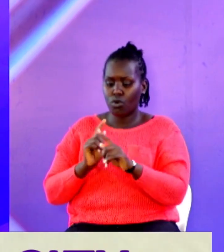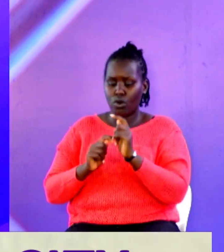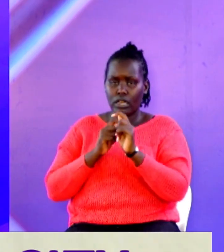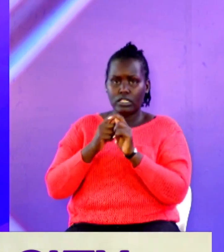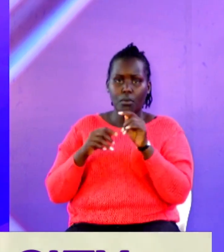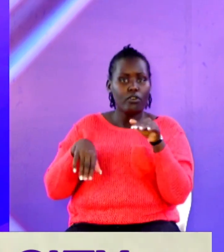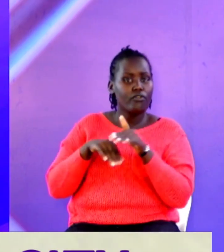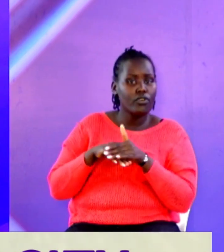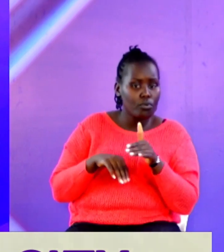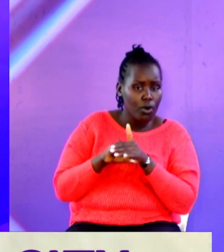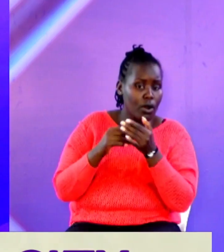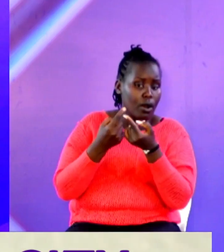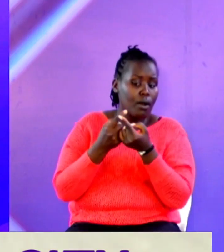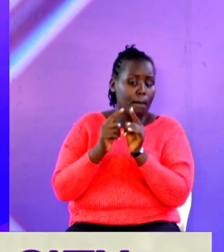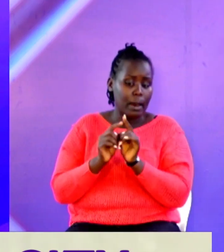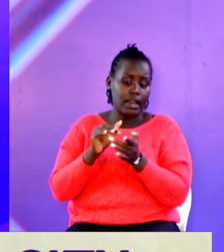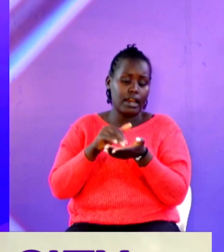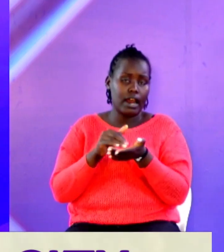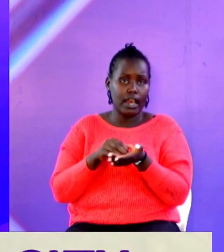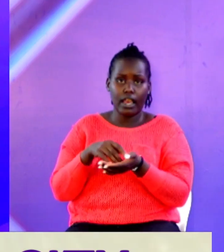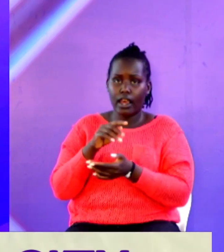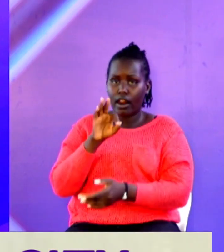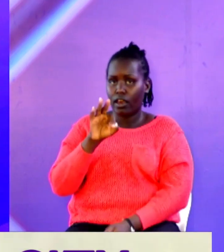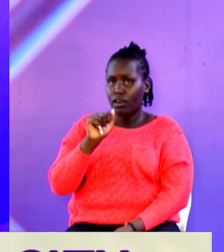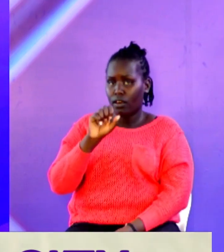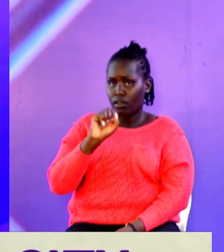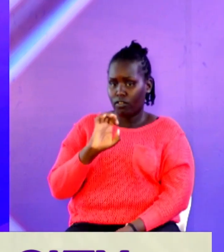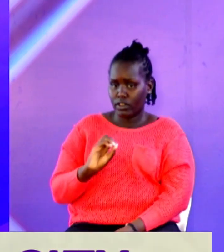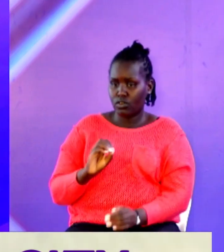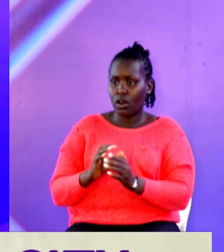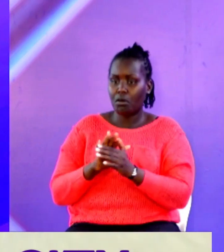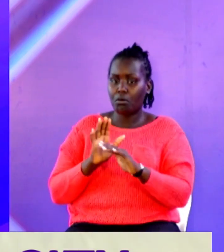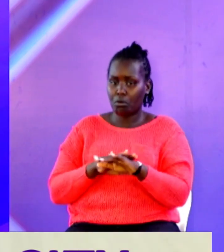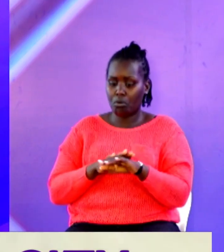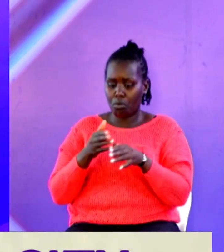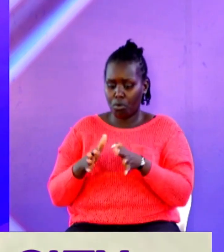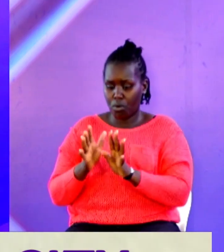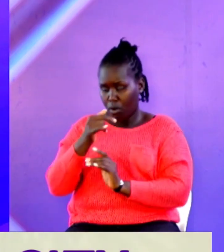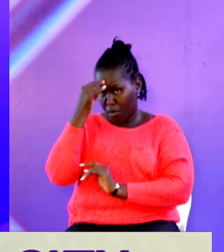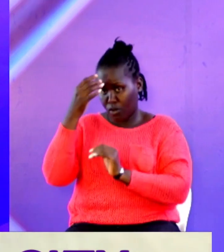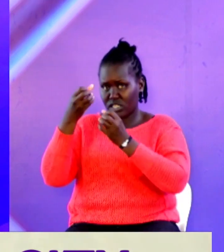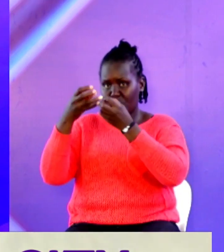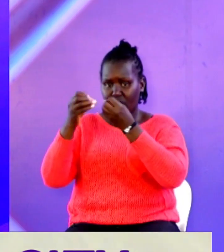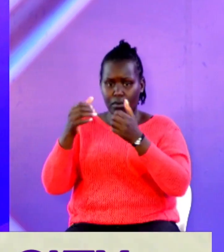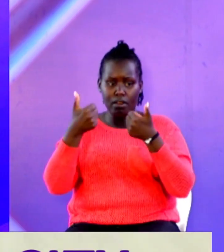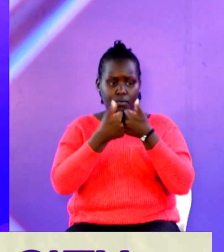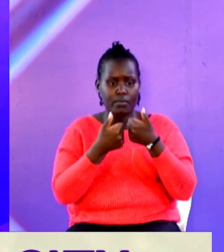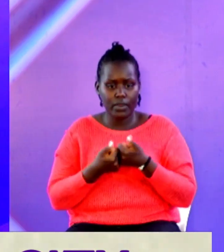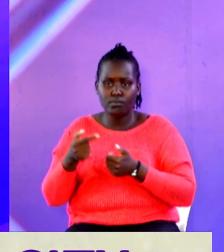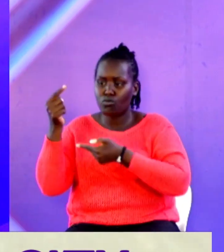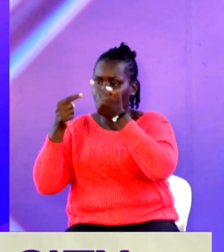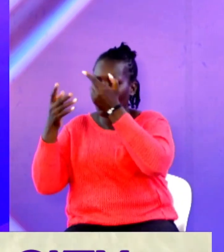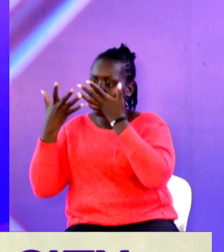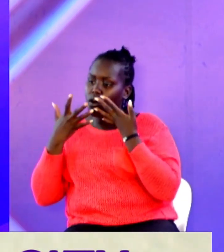but again, Burkina Faso are on a good track, because most of their games they have been winning,